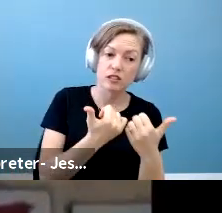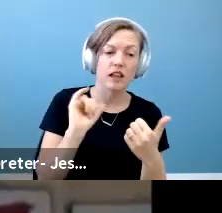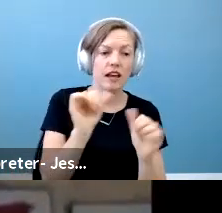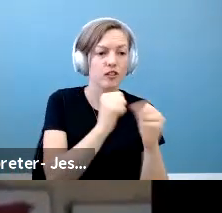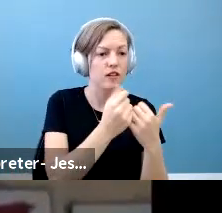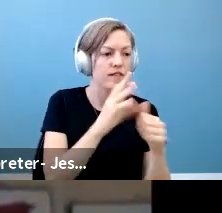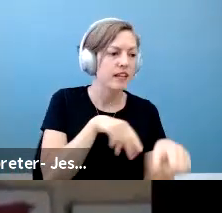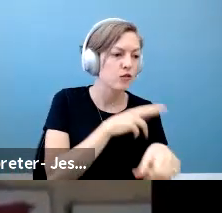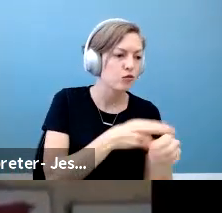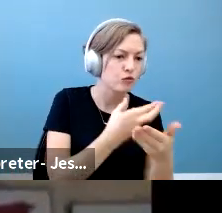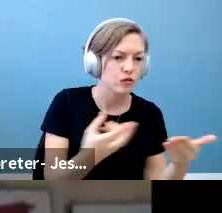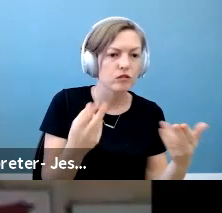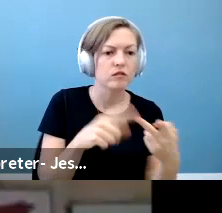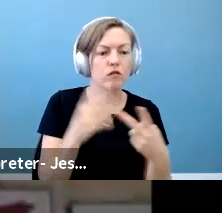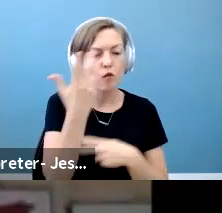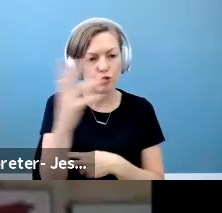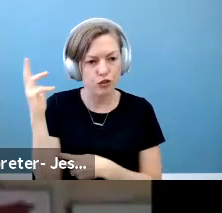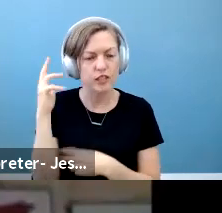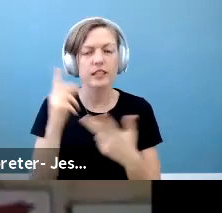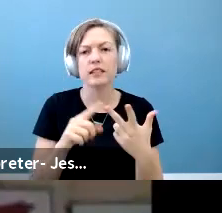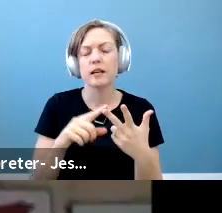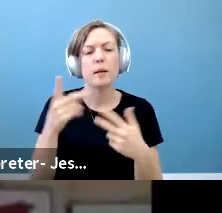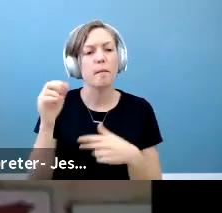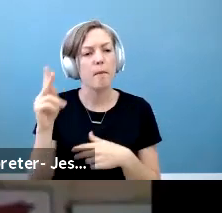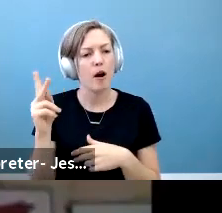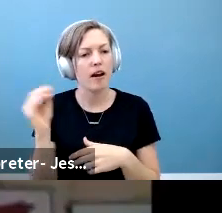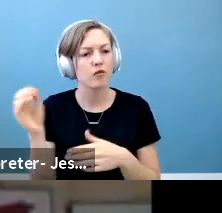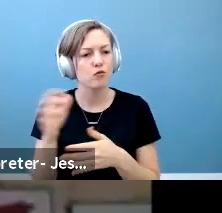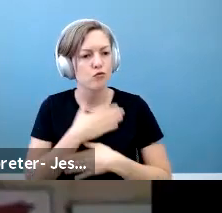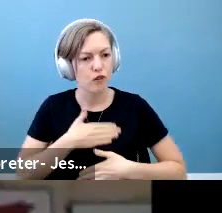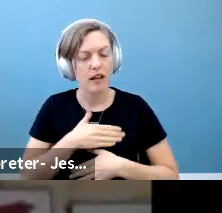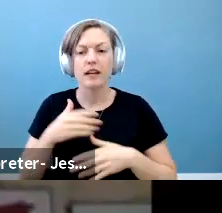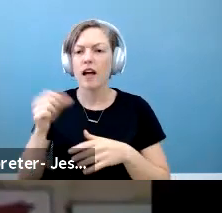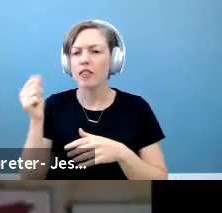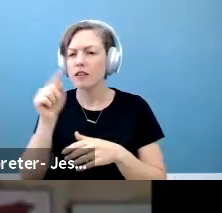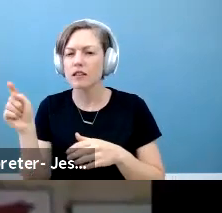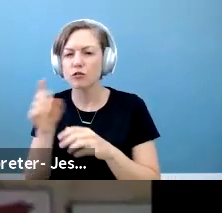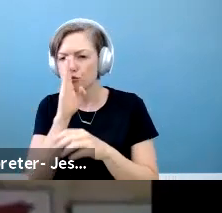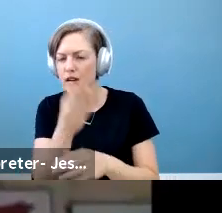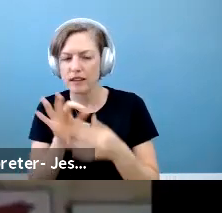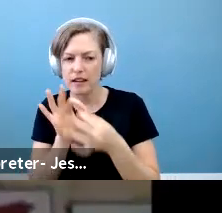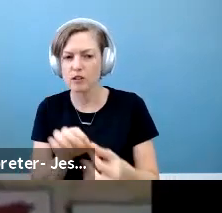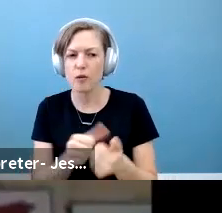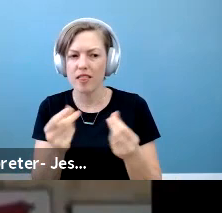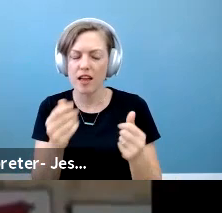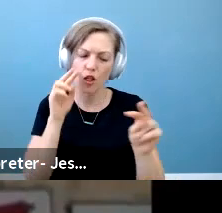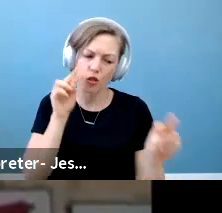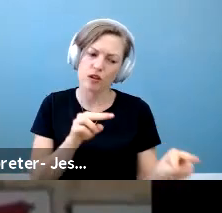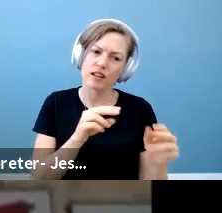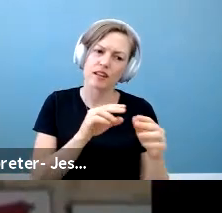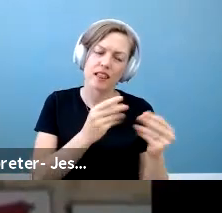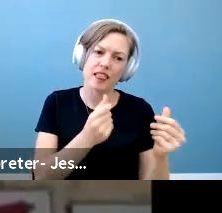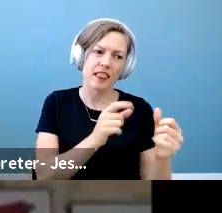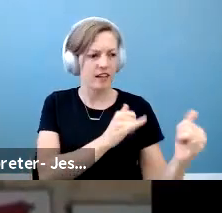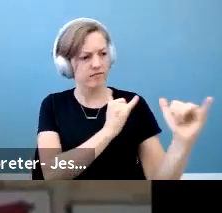Natural Resource and Forestry, Parks and Rec, and others directly connected with land would look at the land as kin and